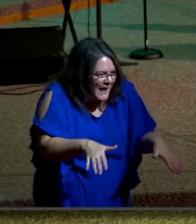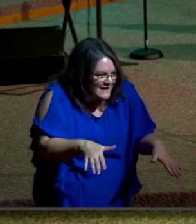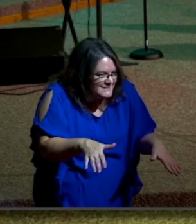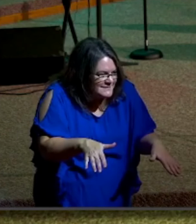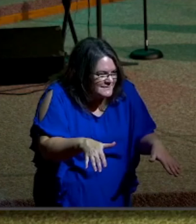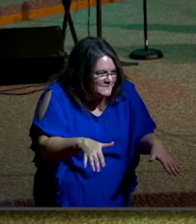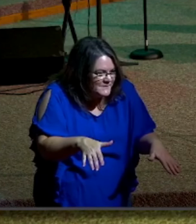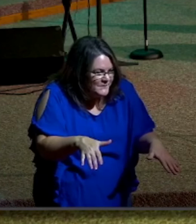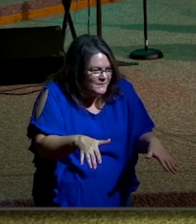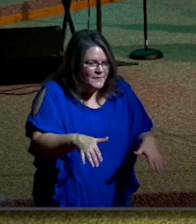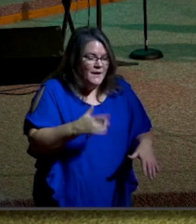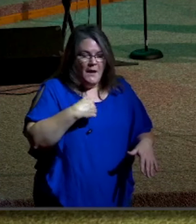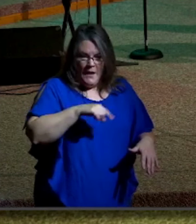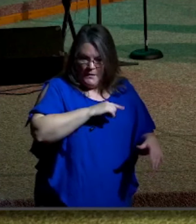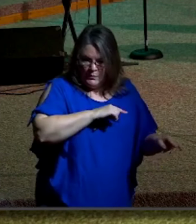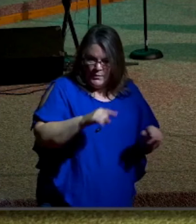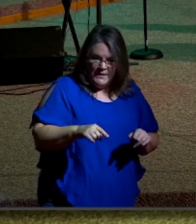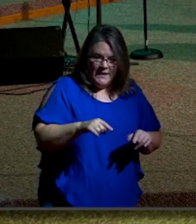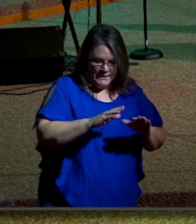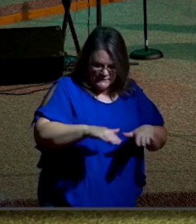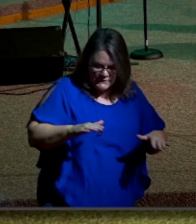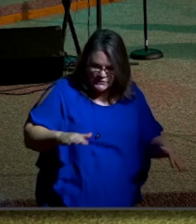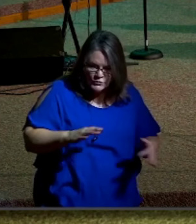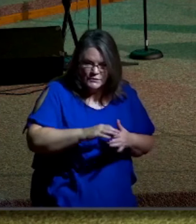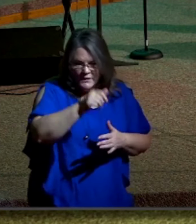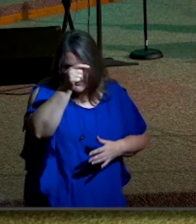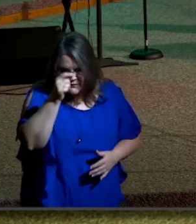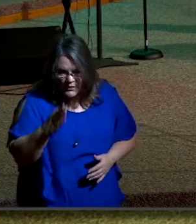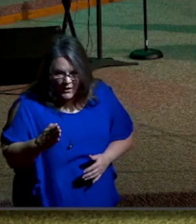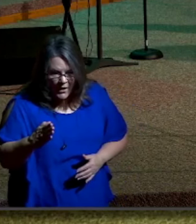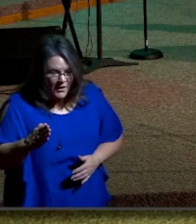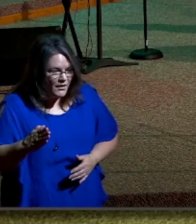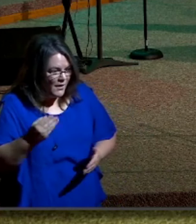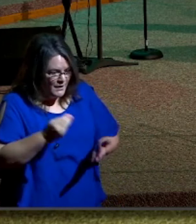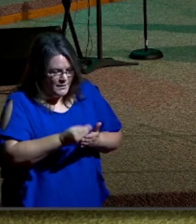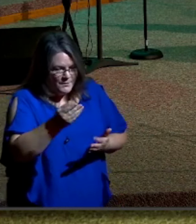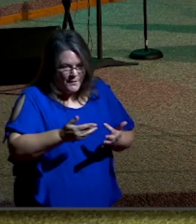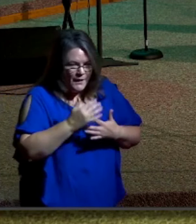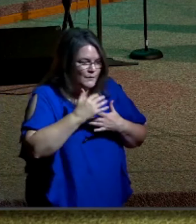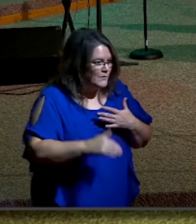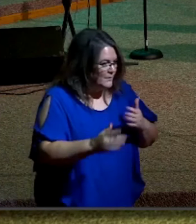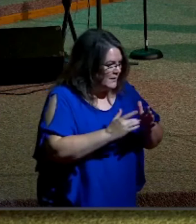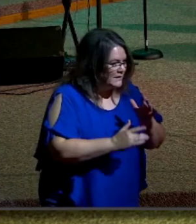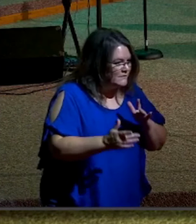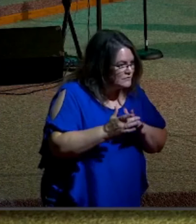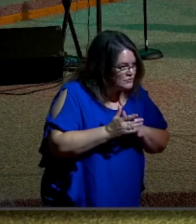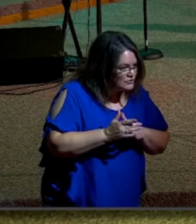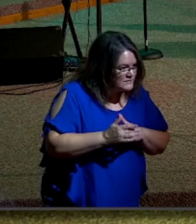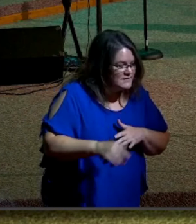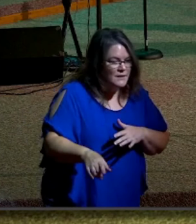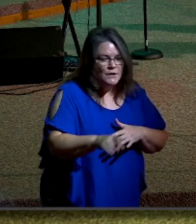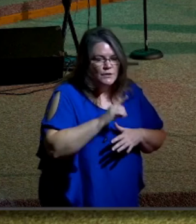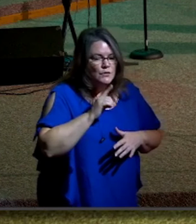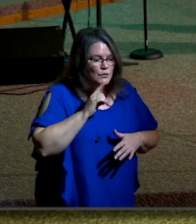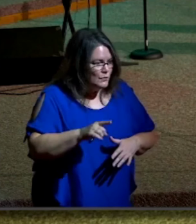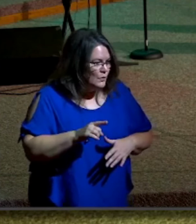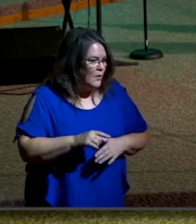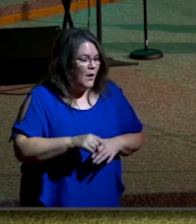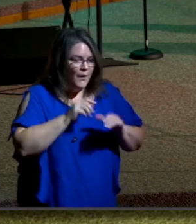And we, as the children of God, bought by the blood of Jesus, you are in fact